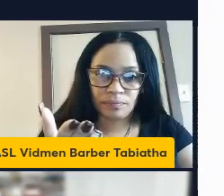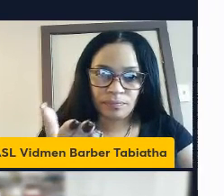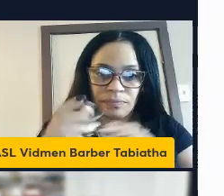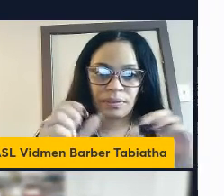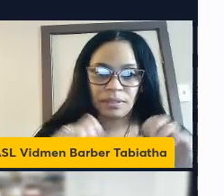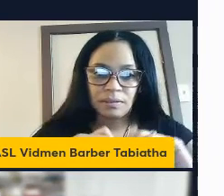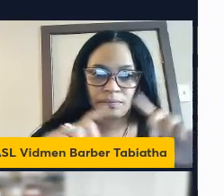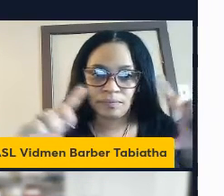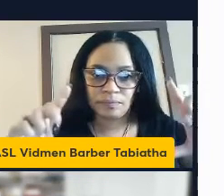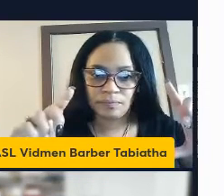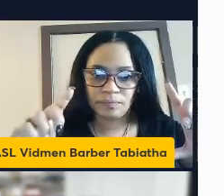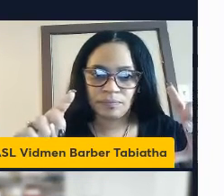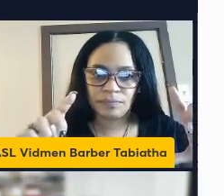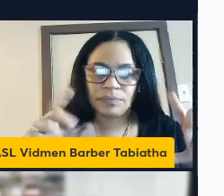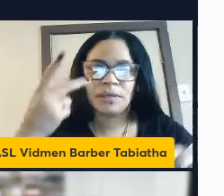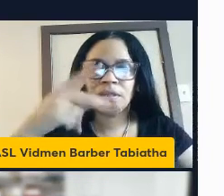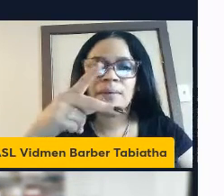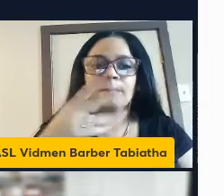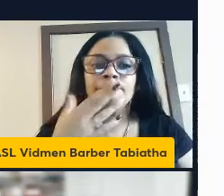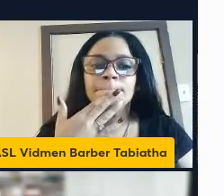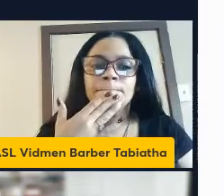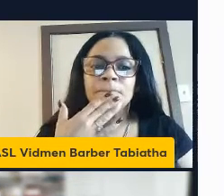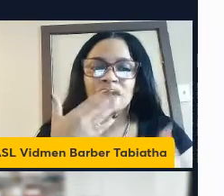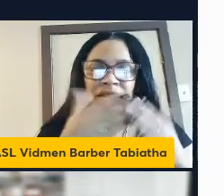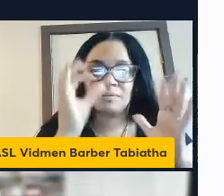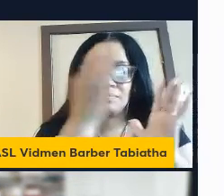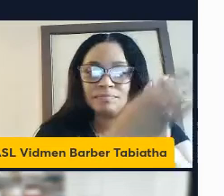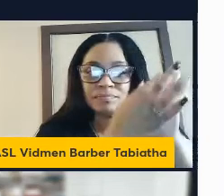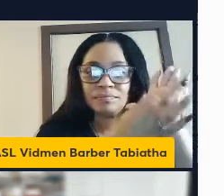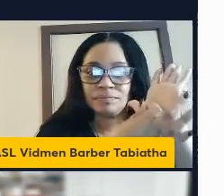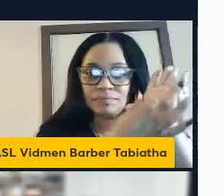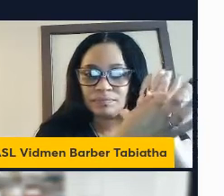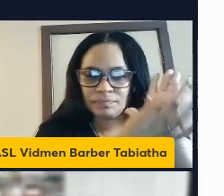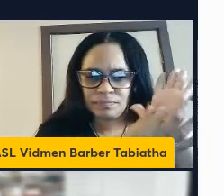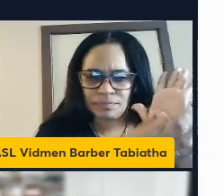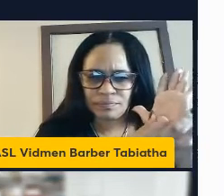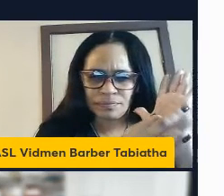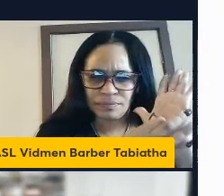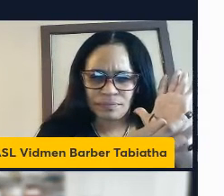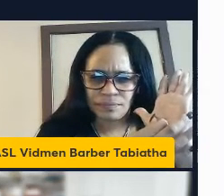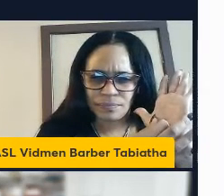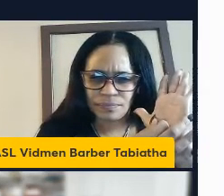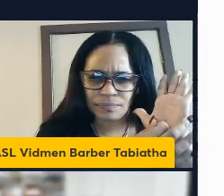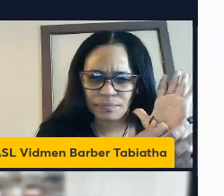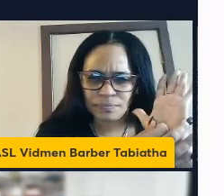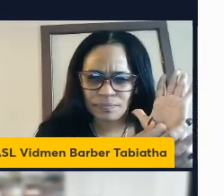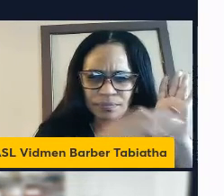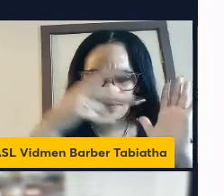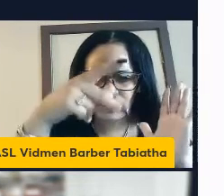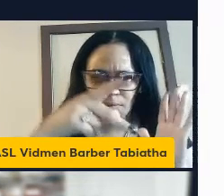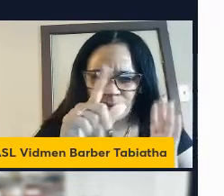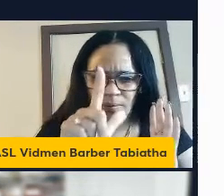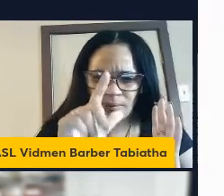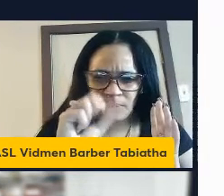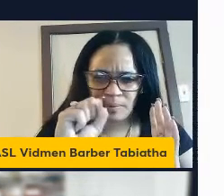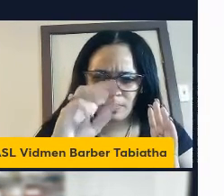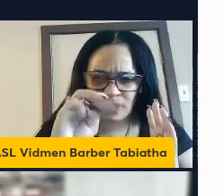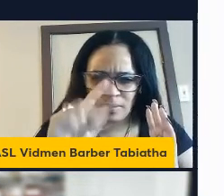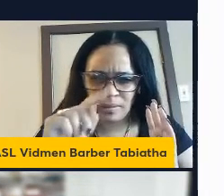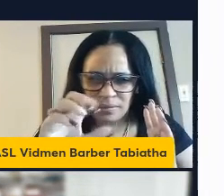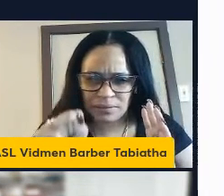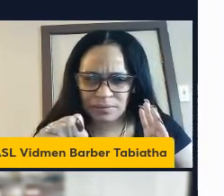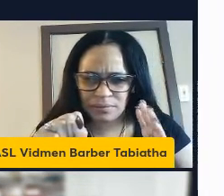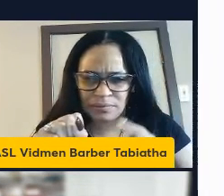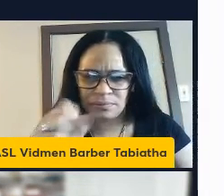And the purple-colored things are tasmodium parasites in red blood cells.